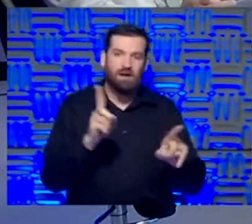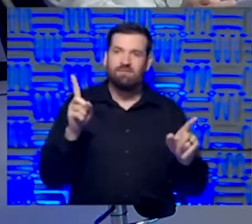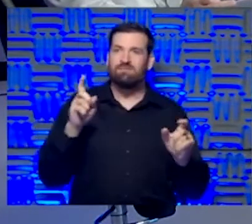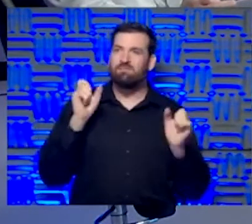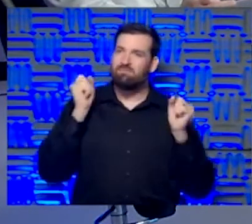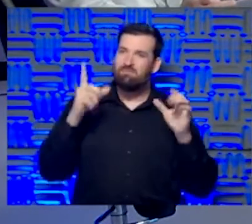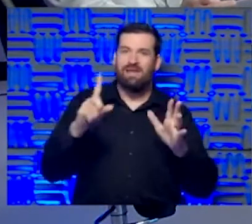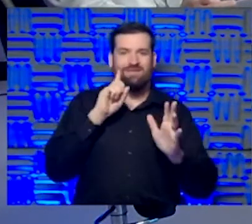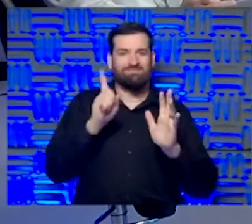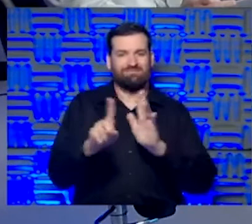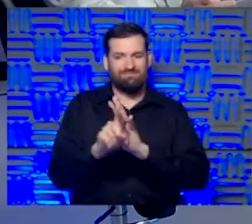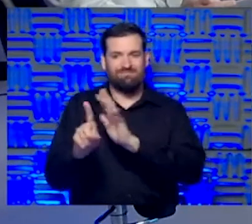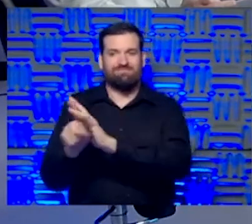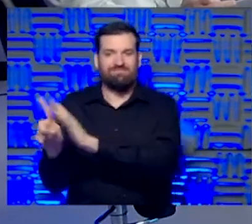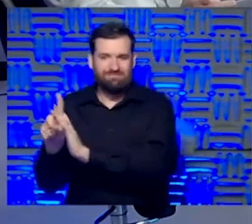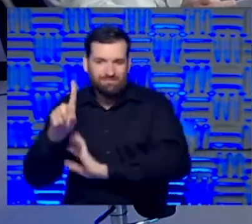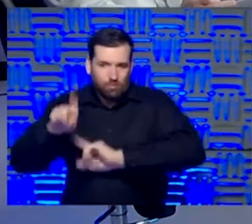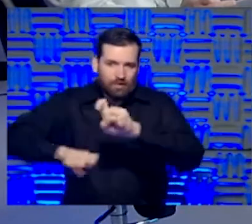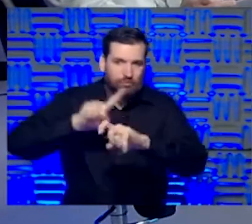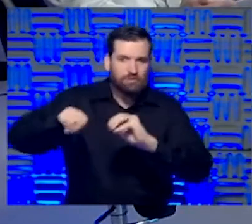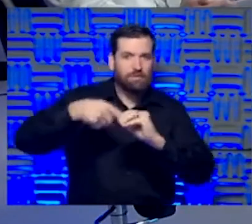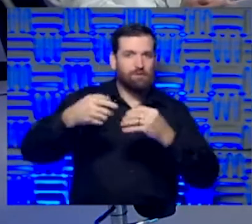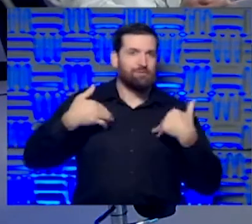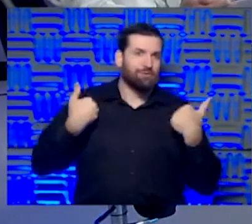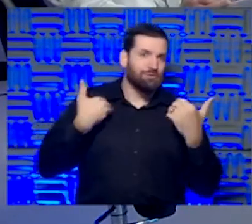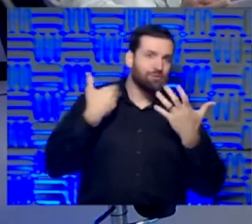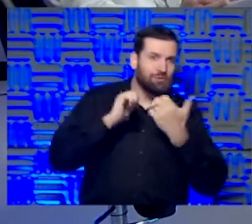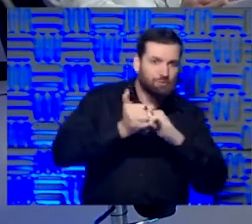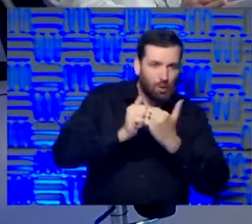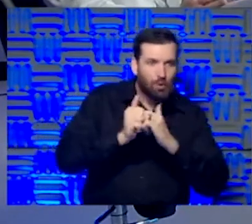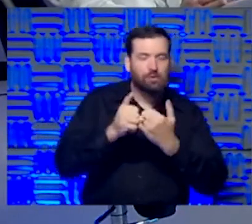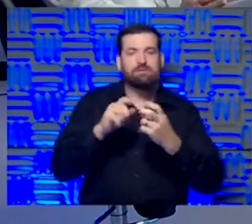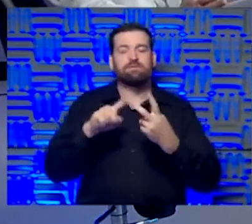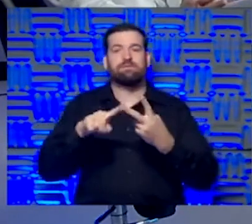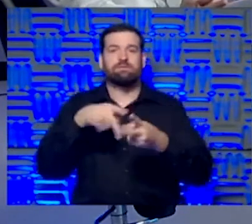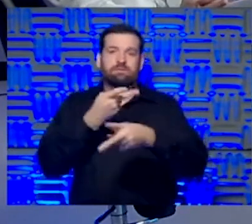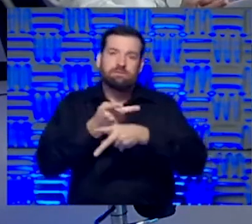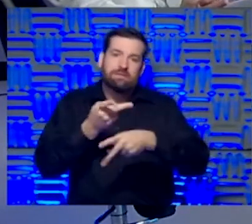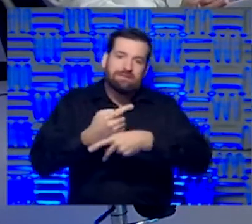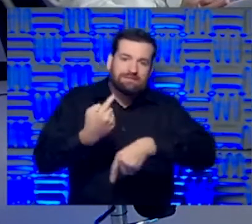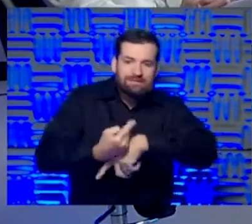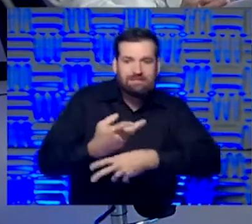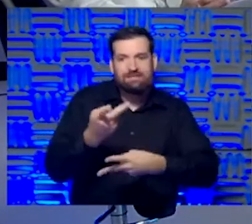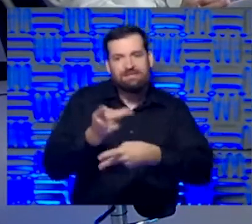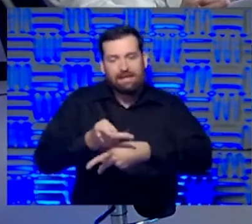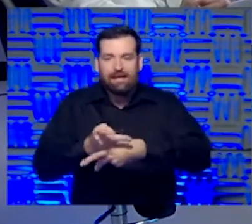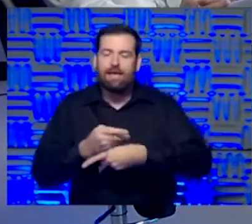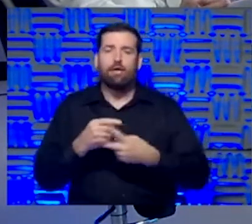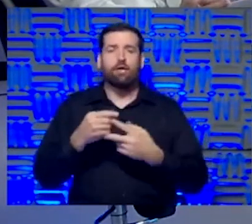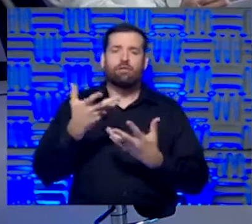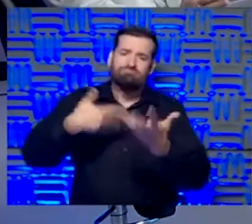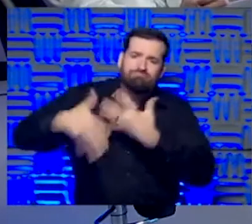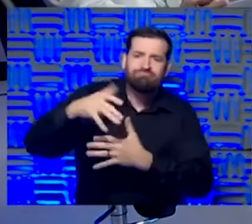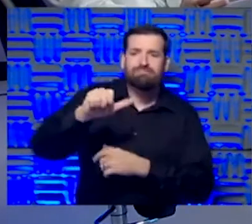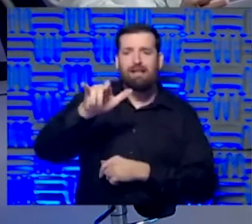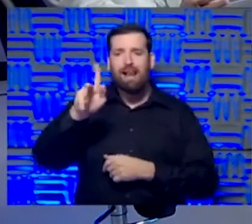of questions about youth sports and schools and daycare, and let's go to the lake and hang out with Johnny, and